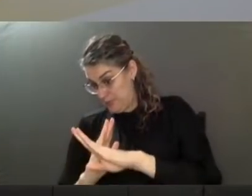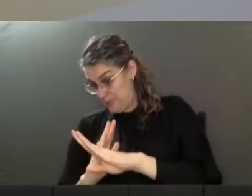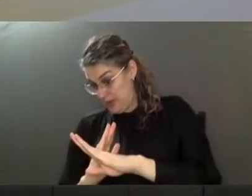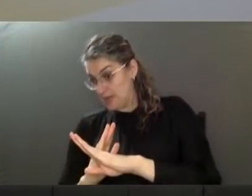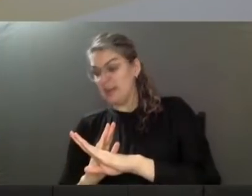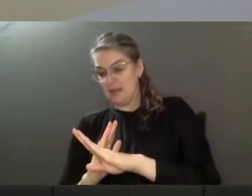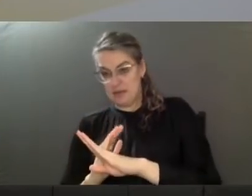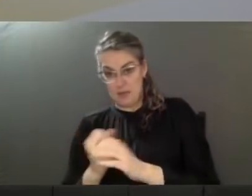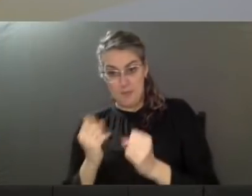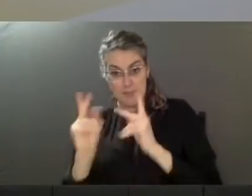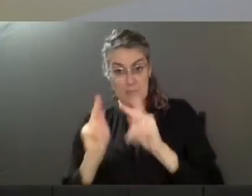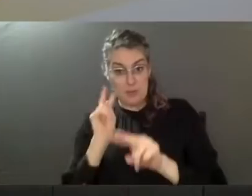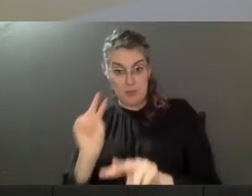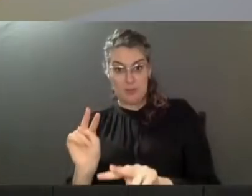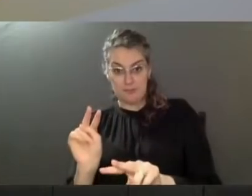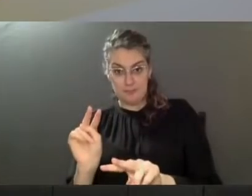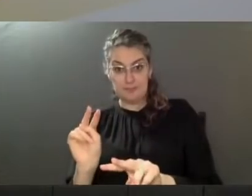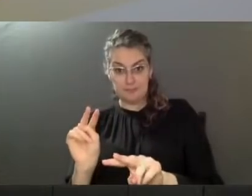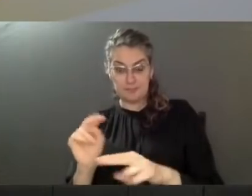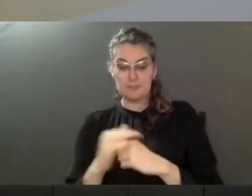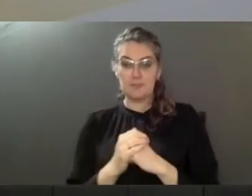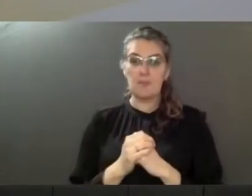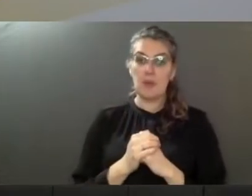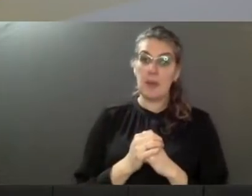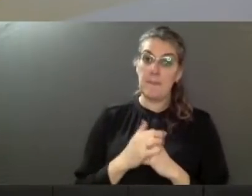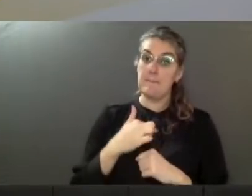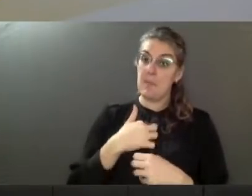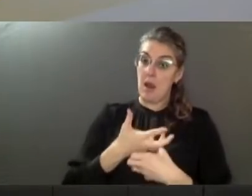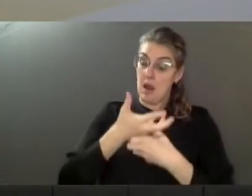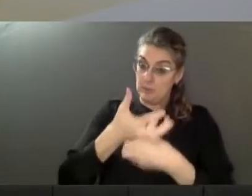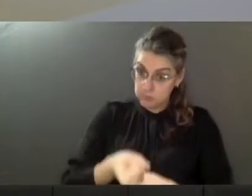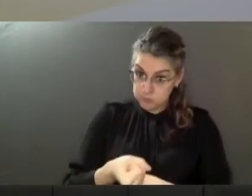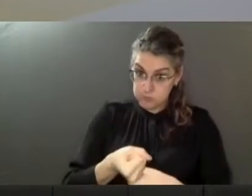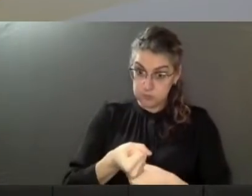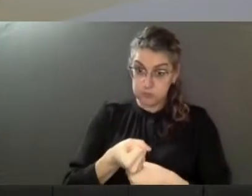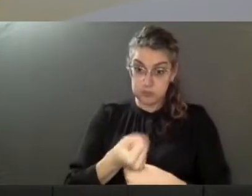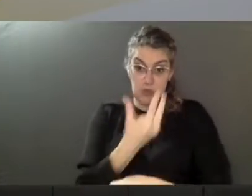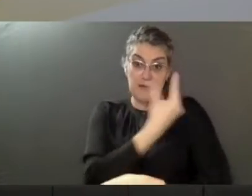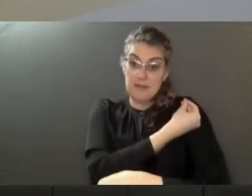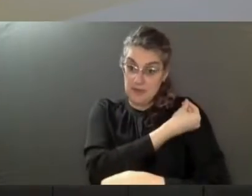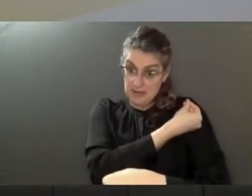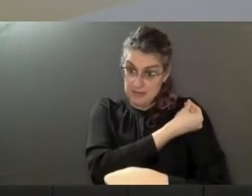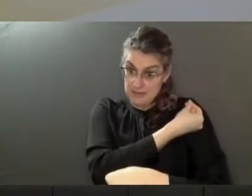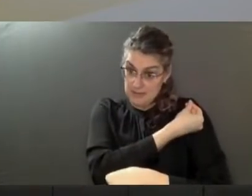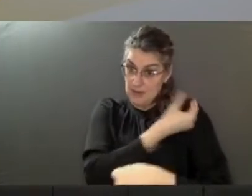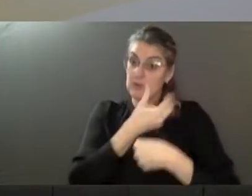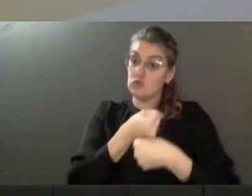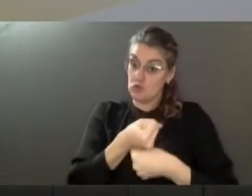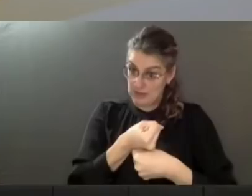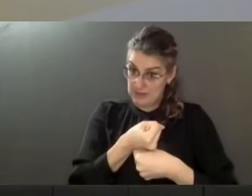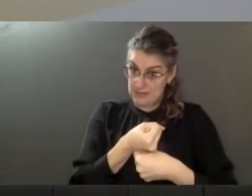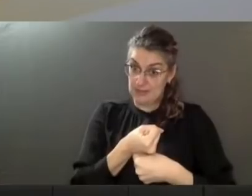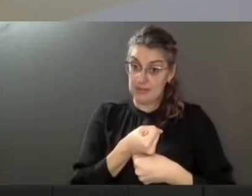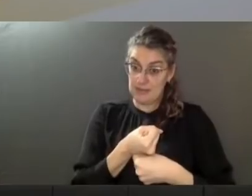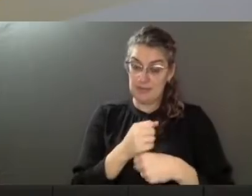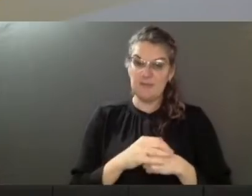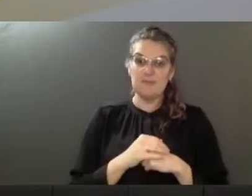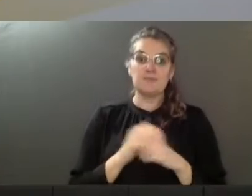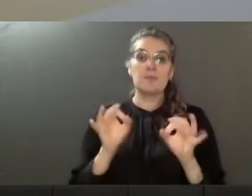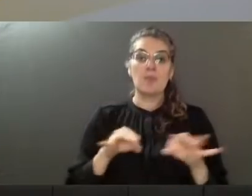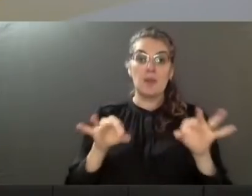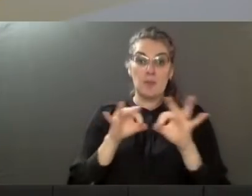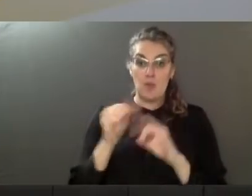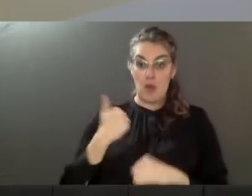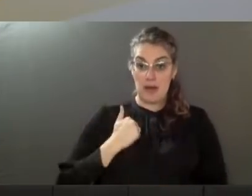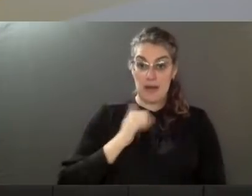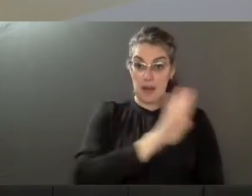I'm confident in the vaccine, but it does speak to why we as a country are